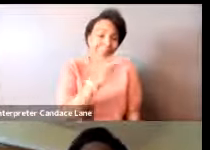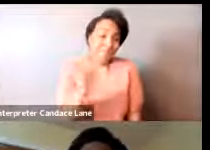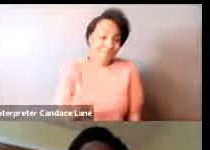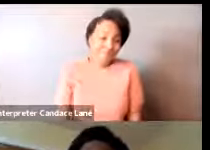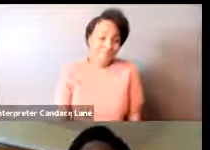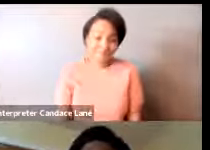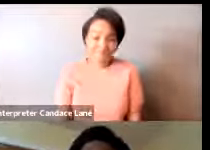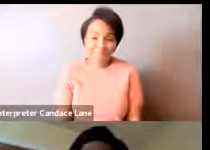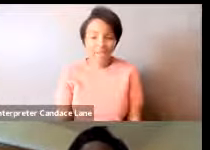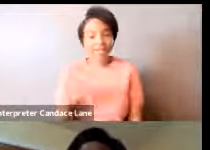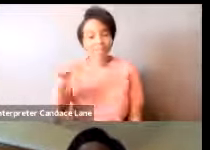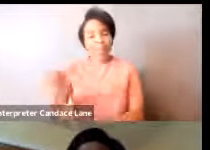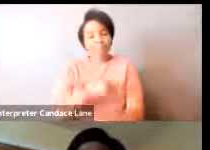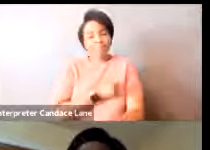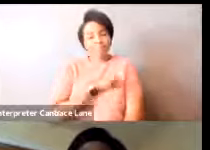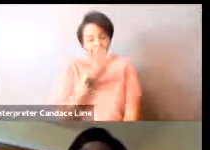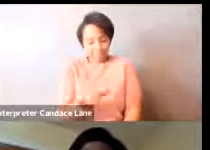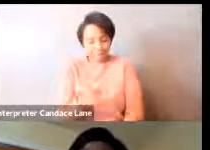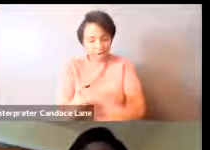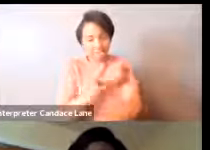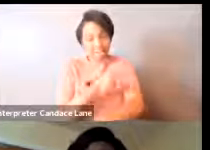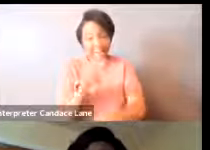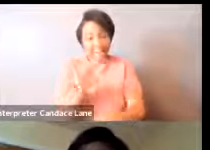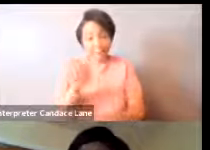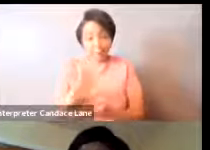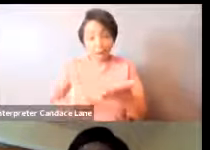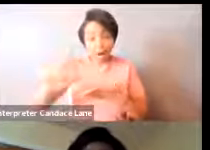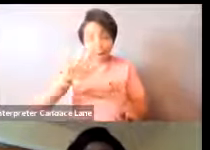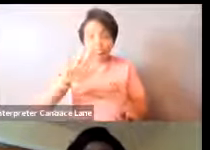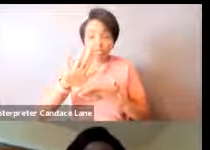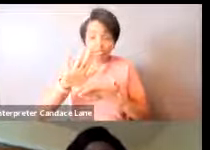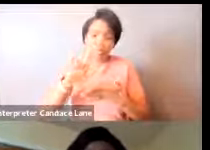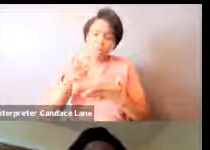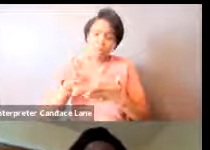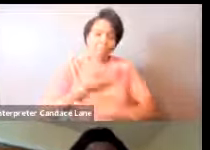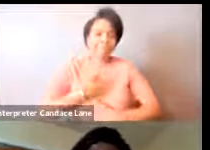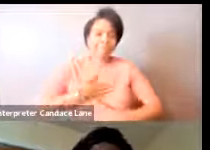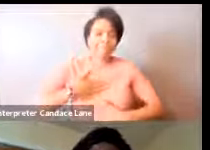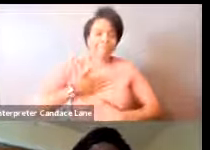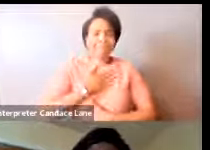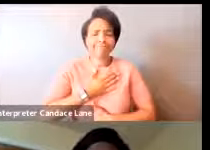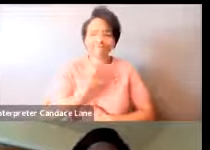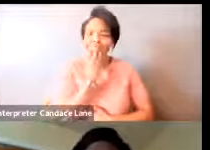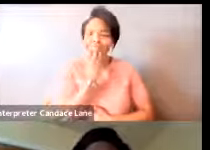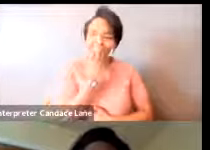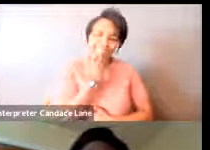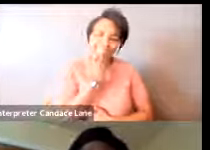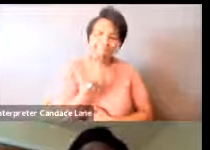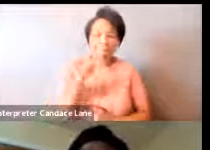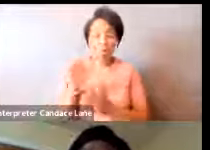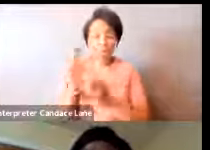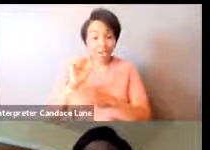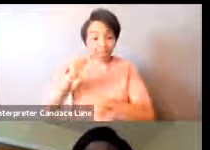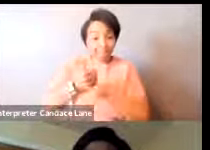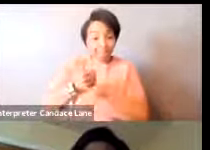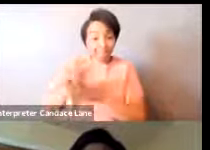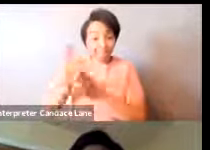is something we treasure at Lehman College, and all year round, we organize such events. And this